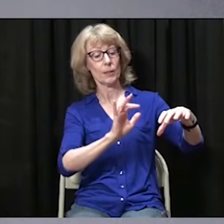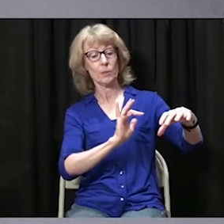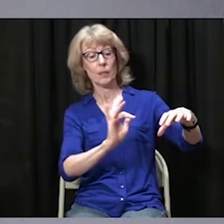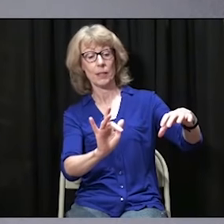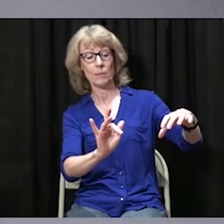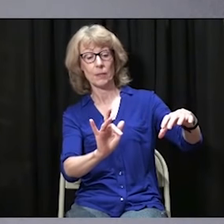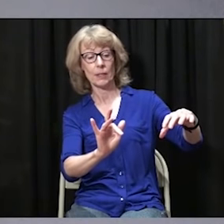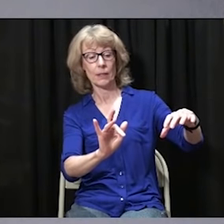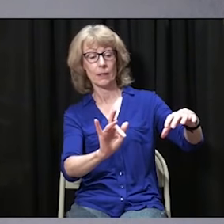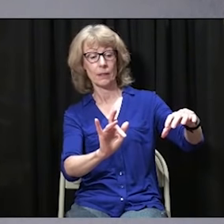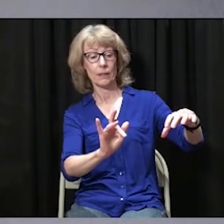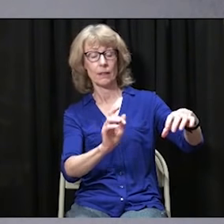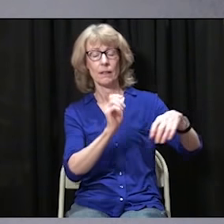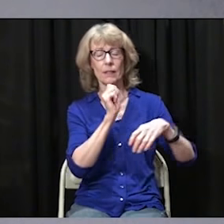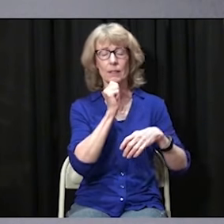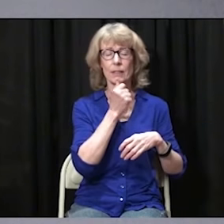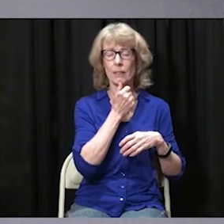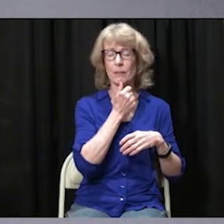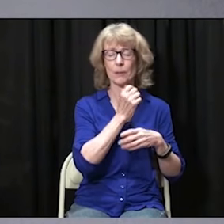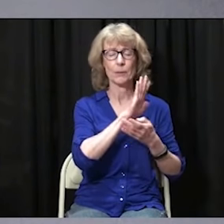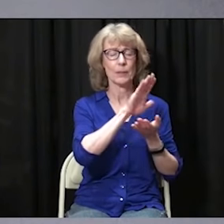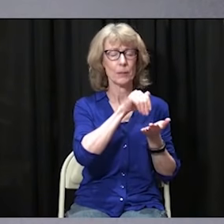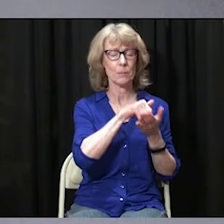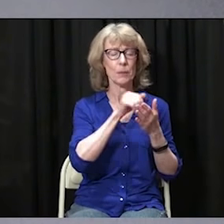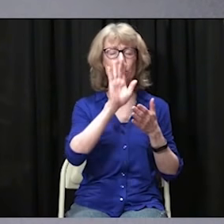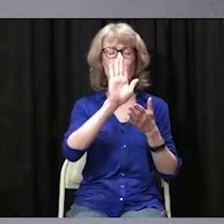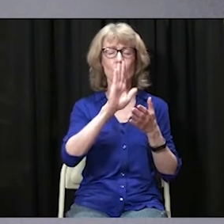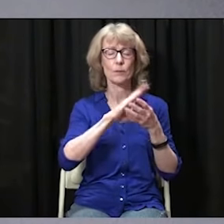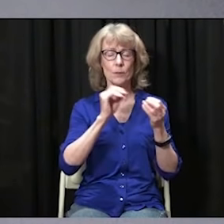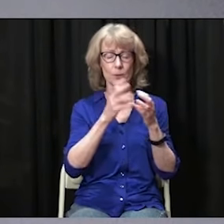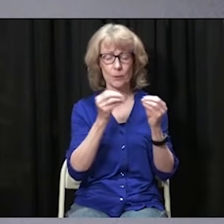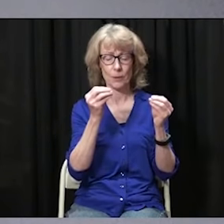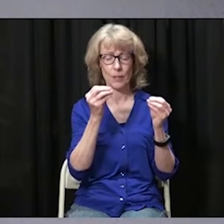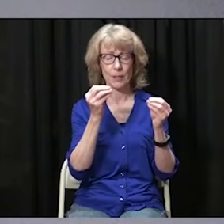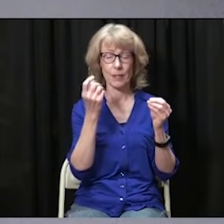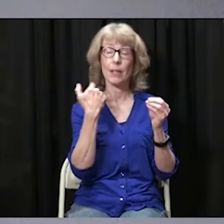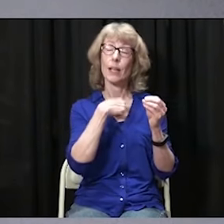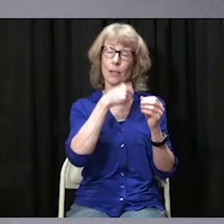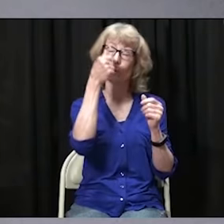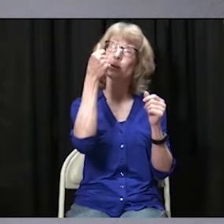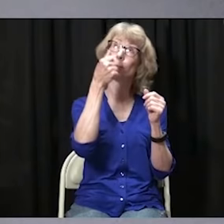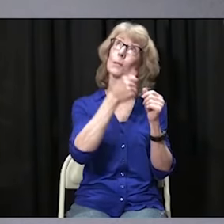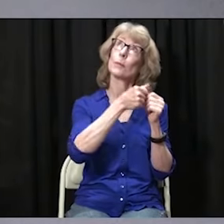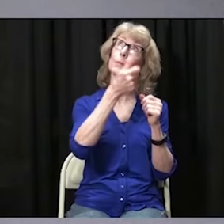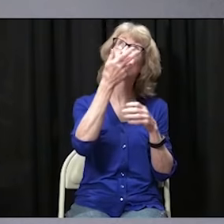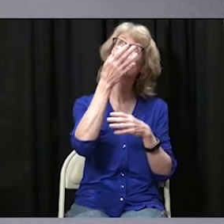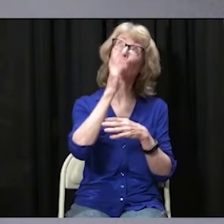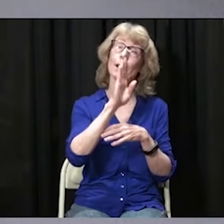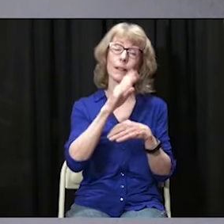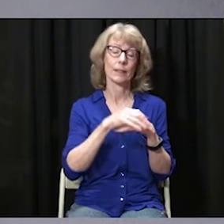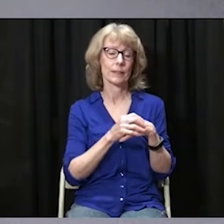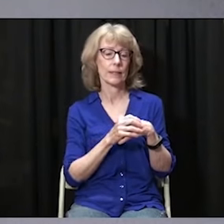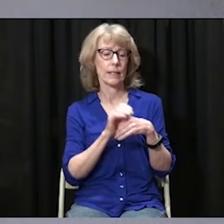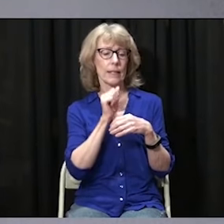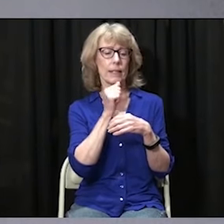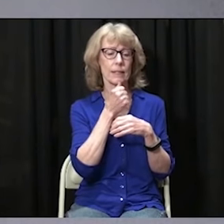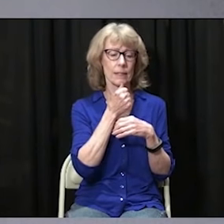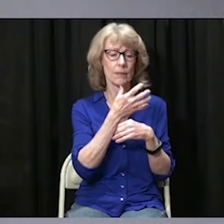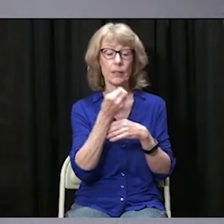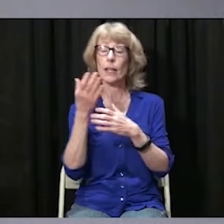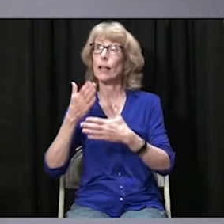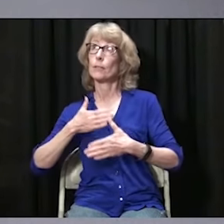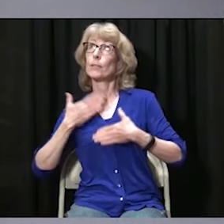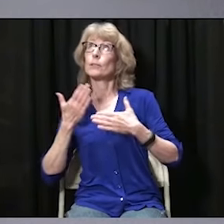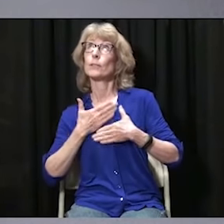story. We remember, God. And Father, we also remember that suffering and rejoicing are at the center of our